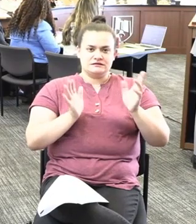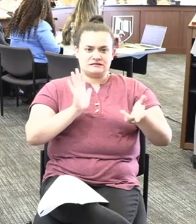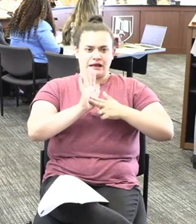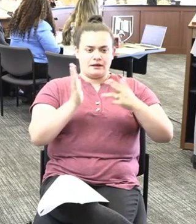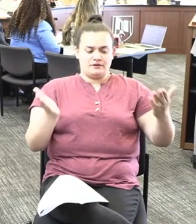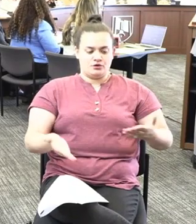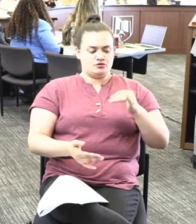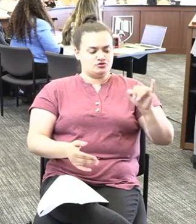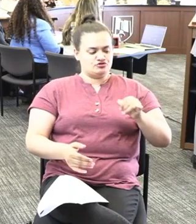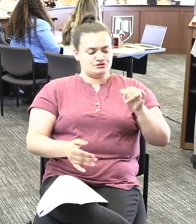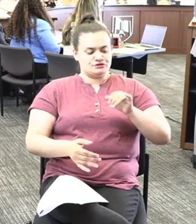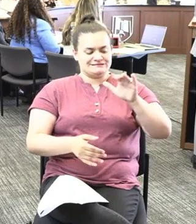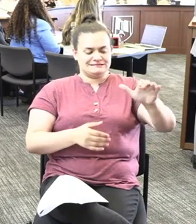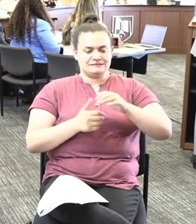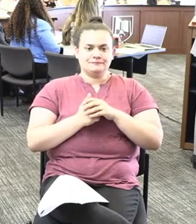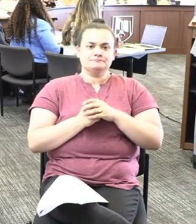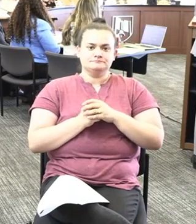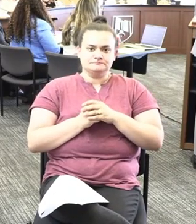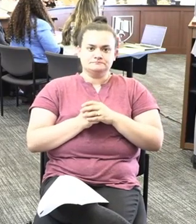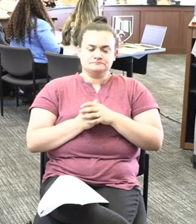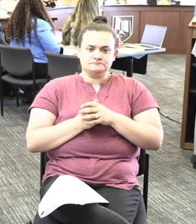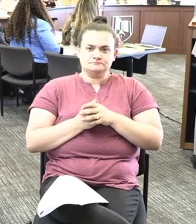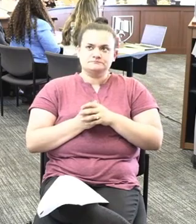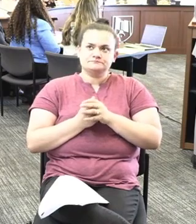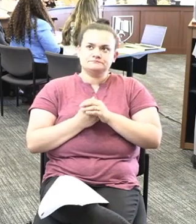enrolled at JJC.